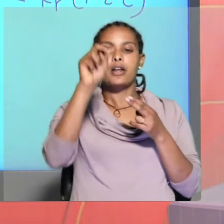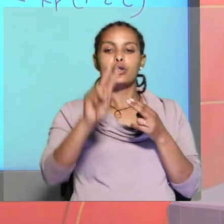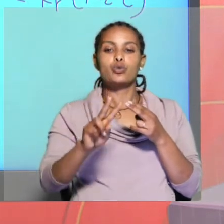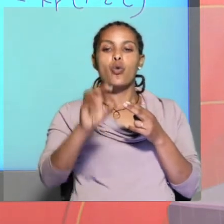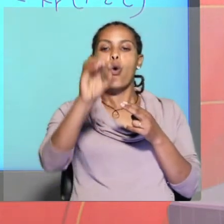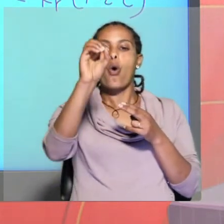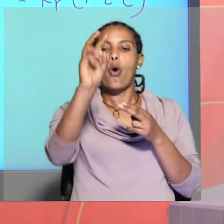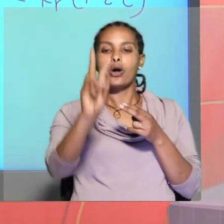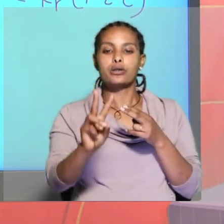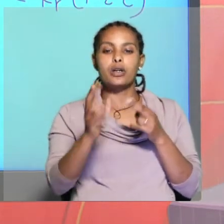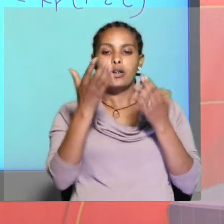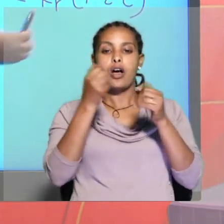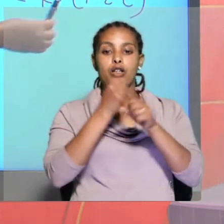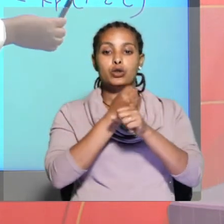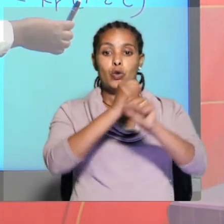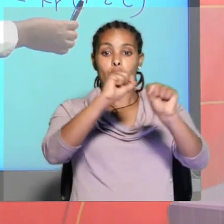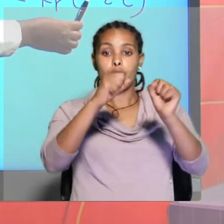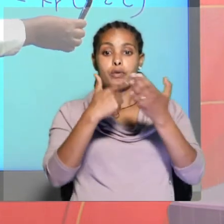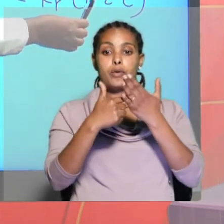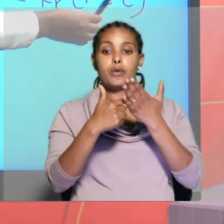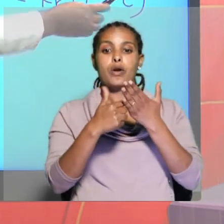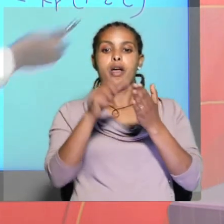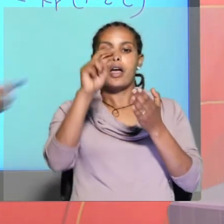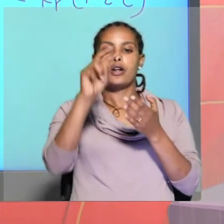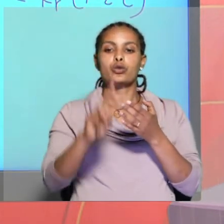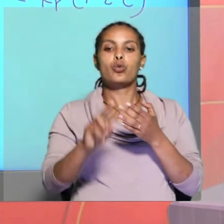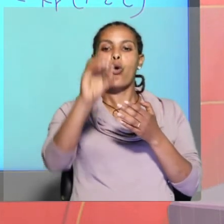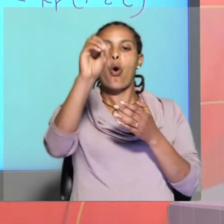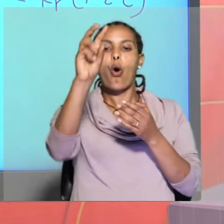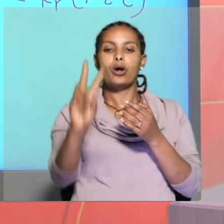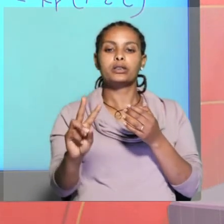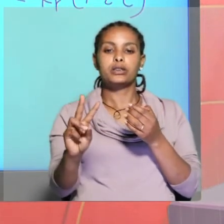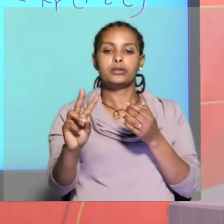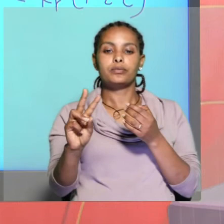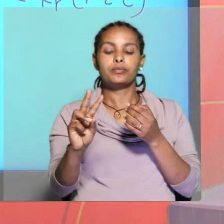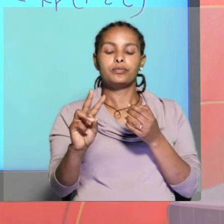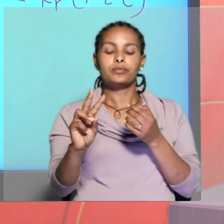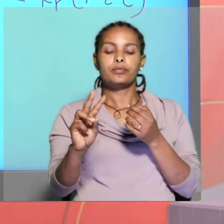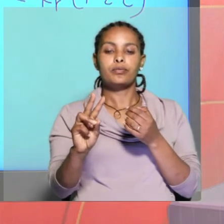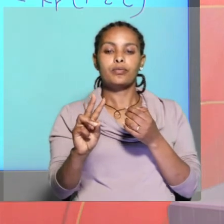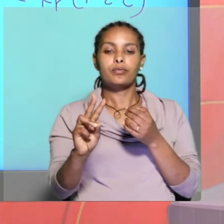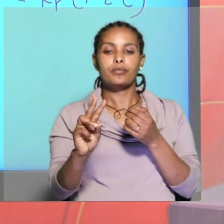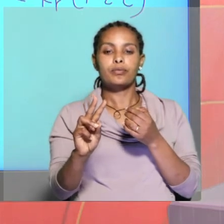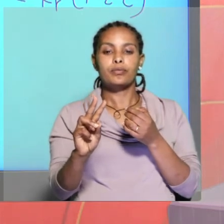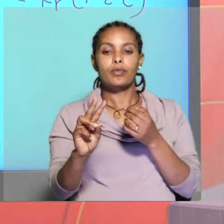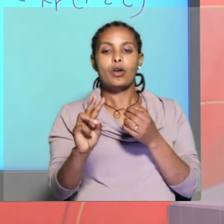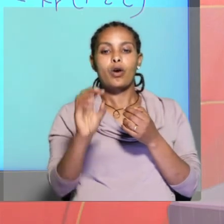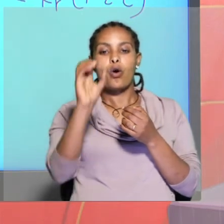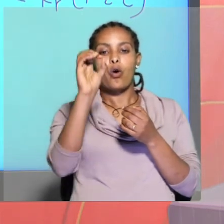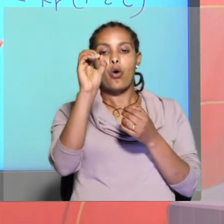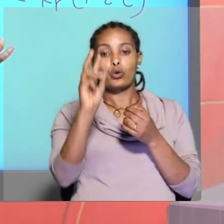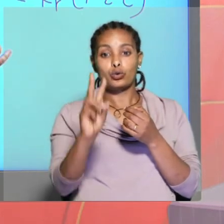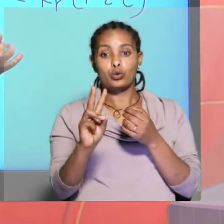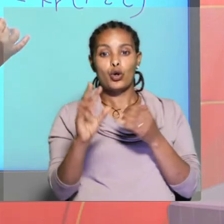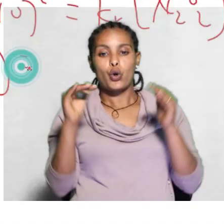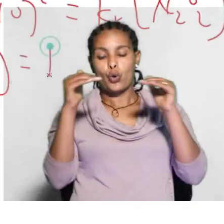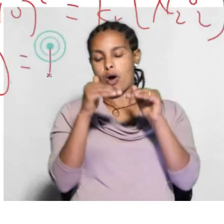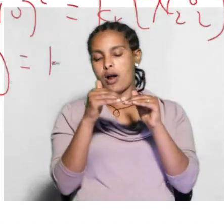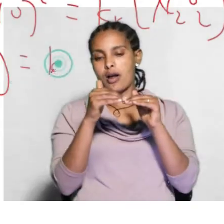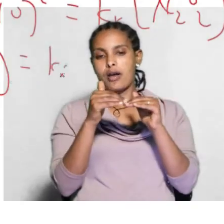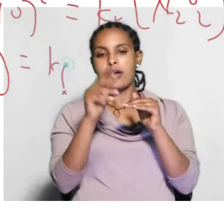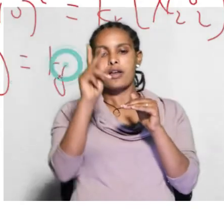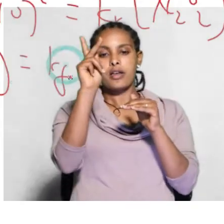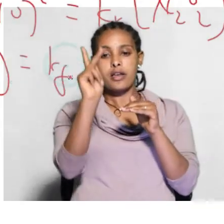N2O2. Now solving for concentration of N2O2. Concentration of N2O2 equal